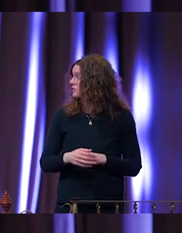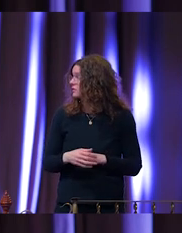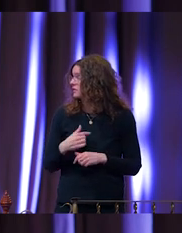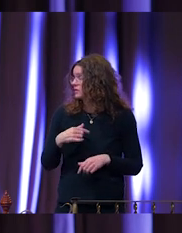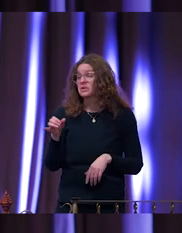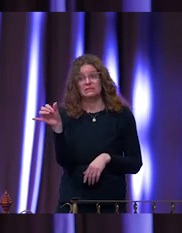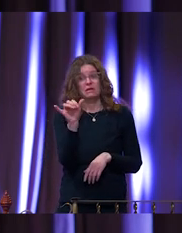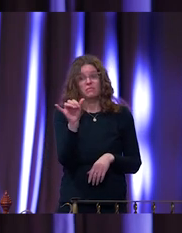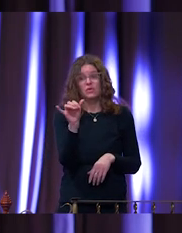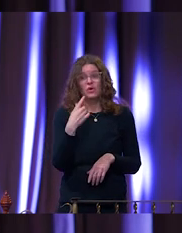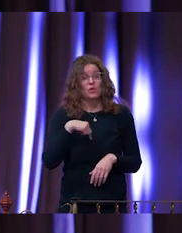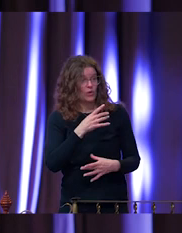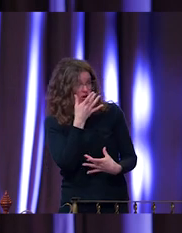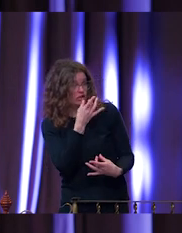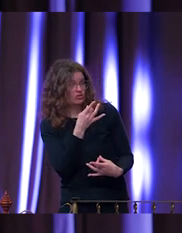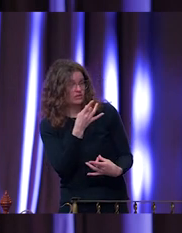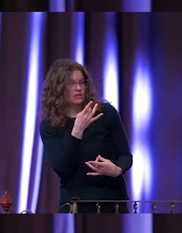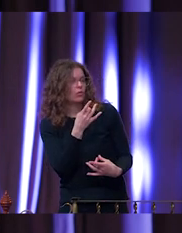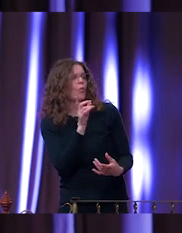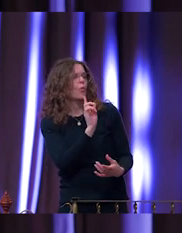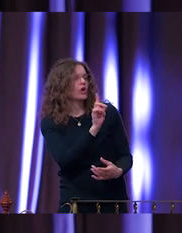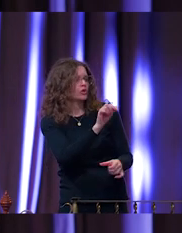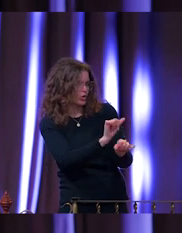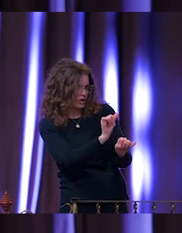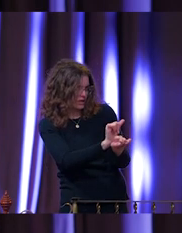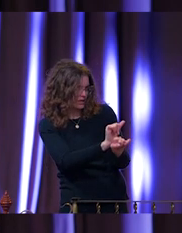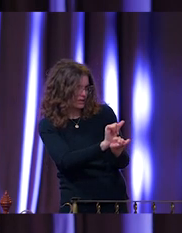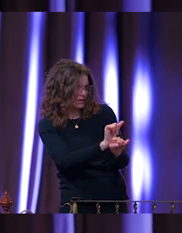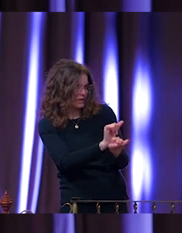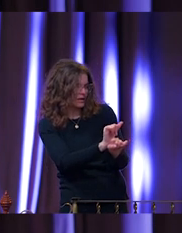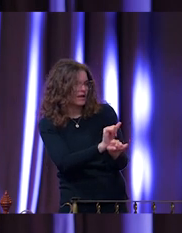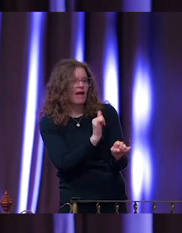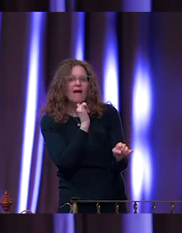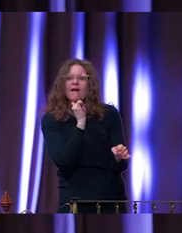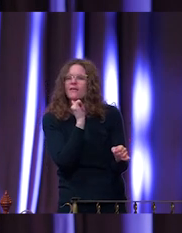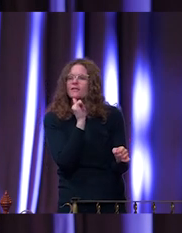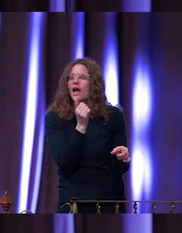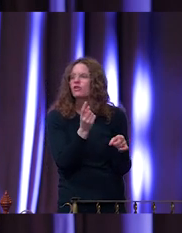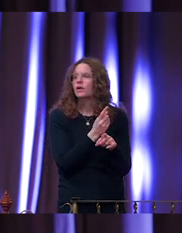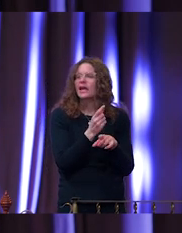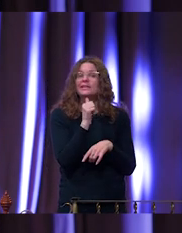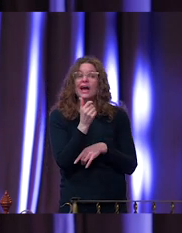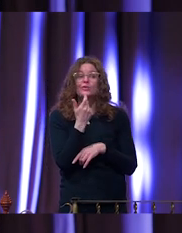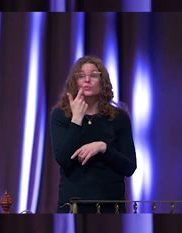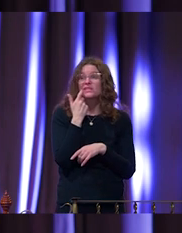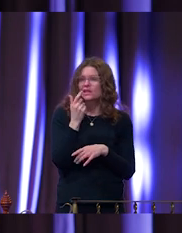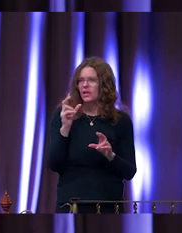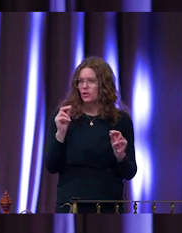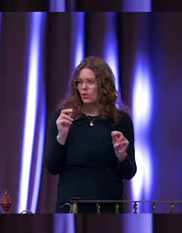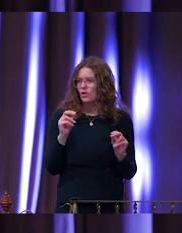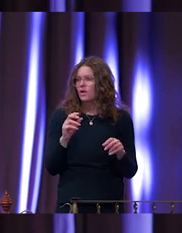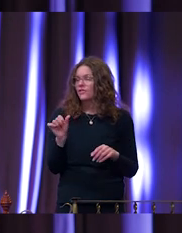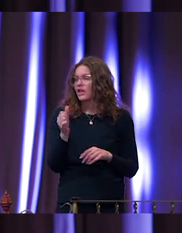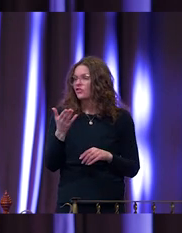We're interested in where people are doing the work and on the regular, not just, you know, recently started doing things. The only other thing